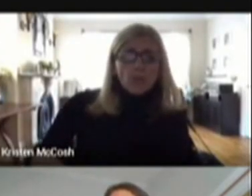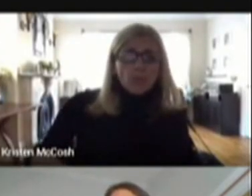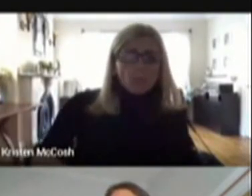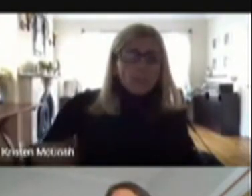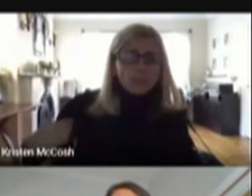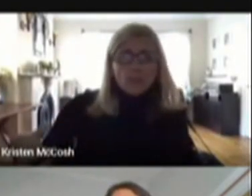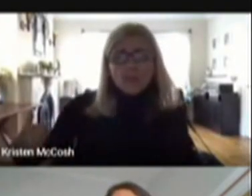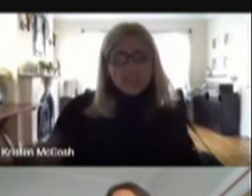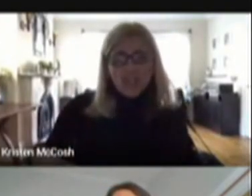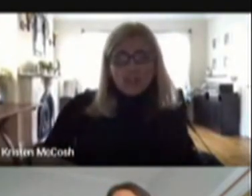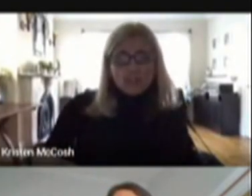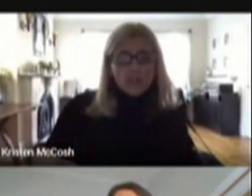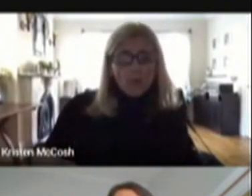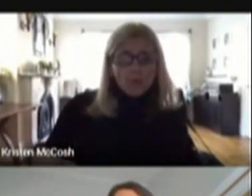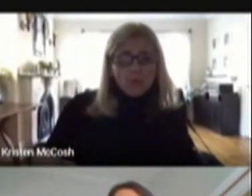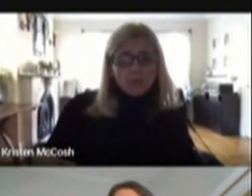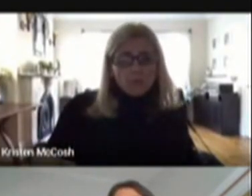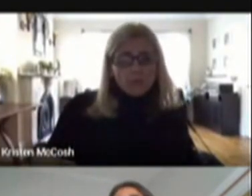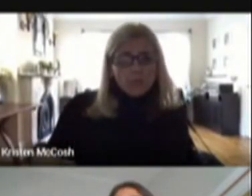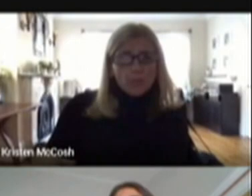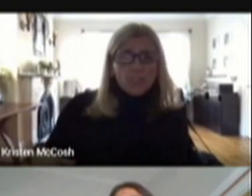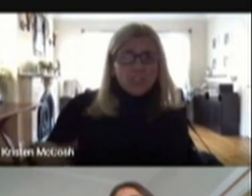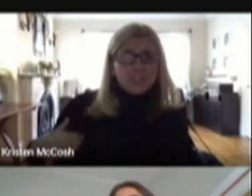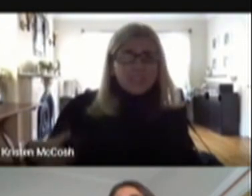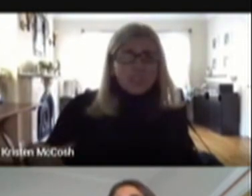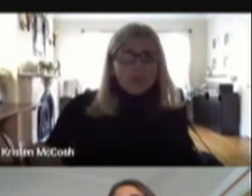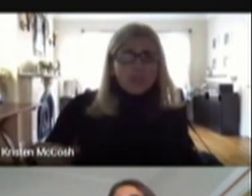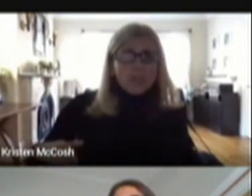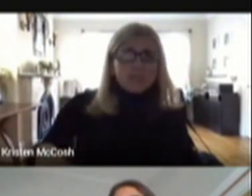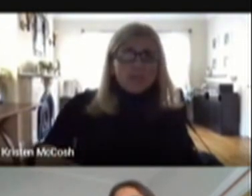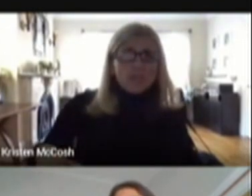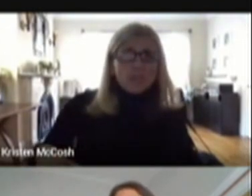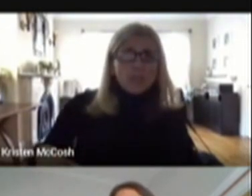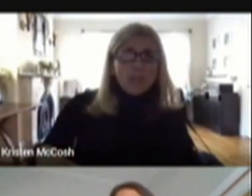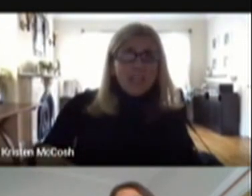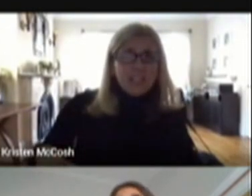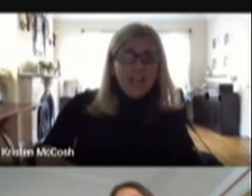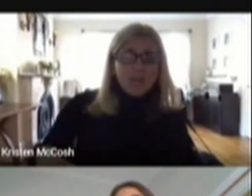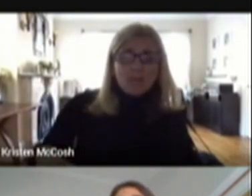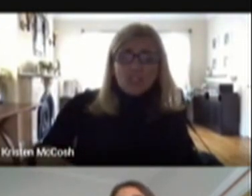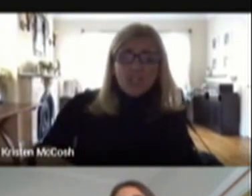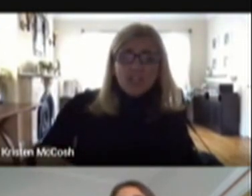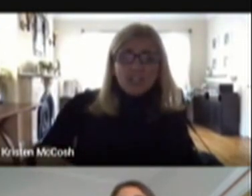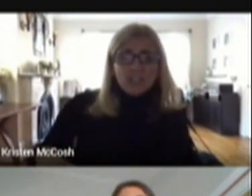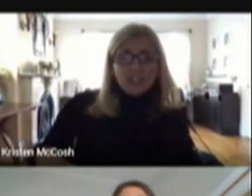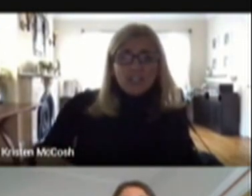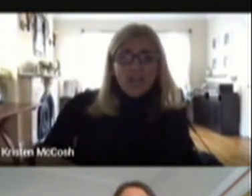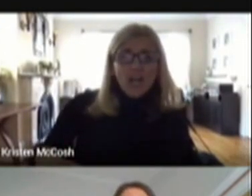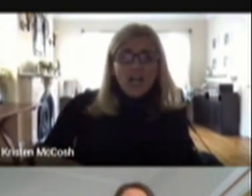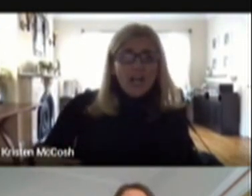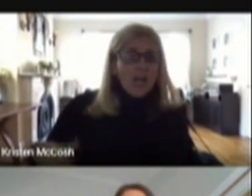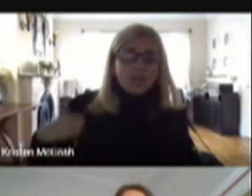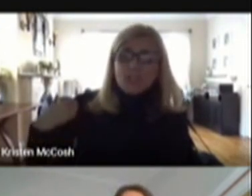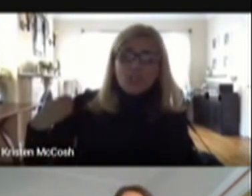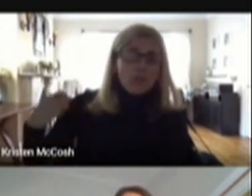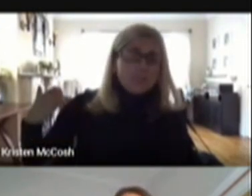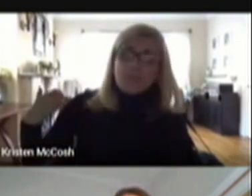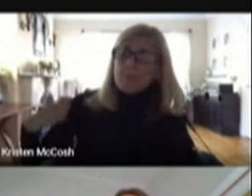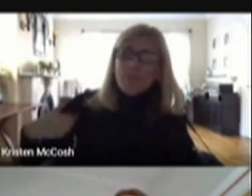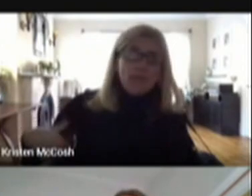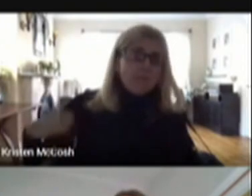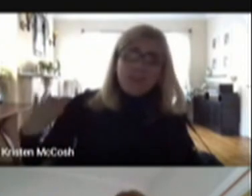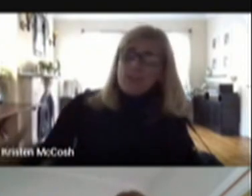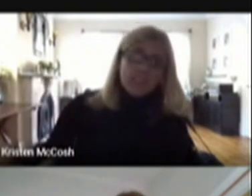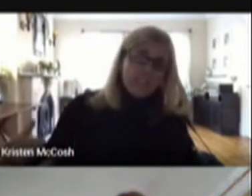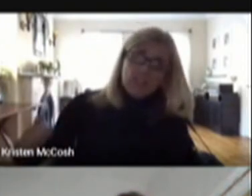So we do know the channels to go through, but just, in terms of the meeting time and agenda, it's